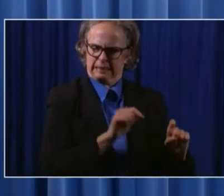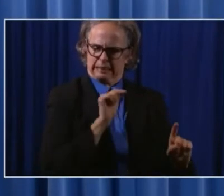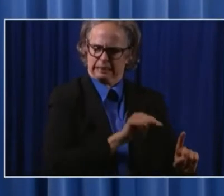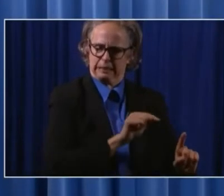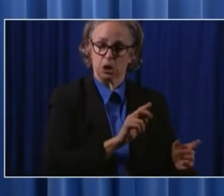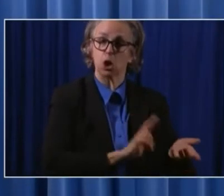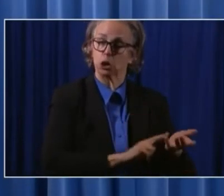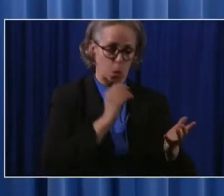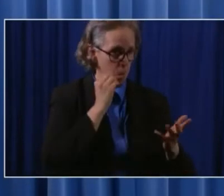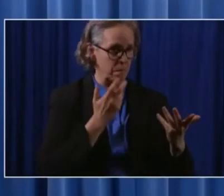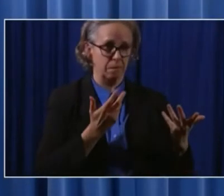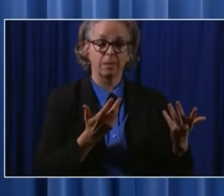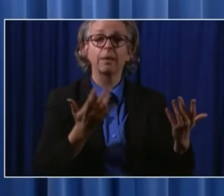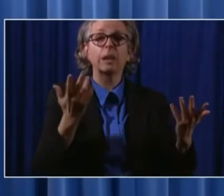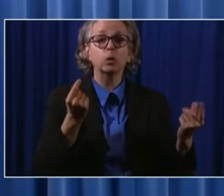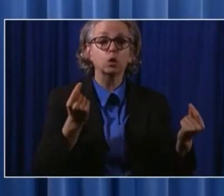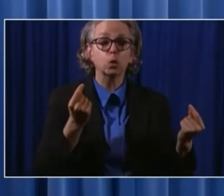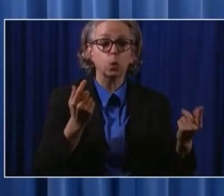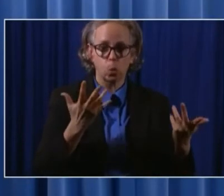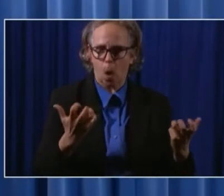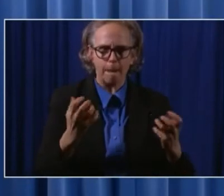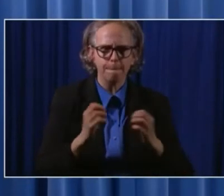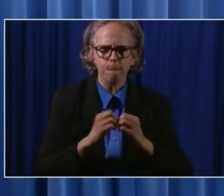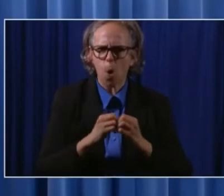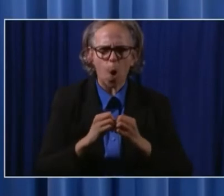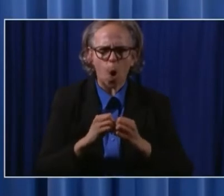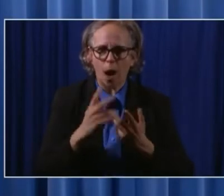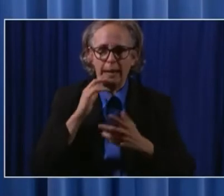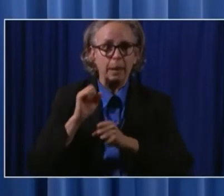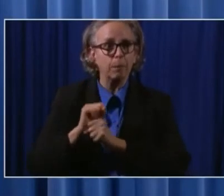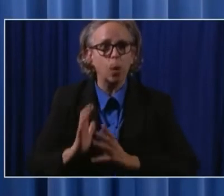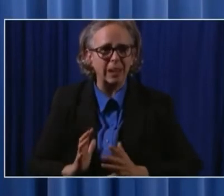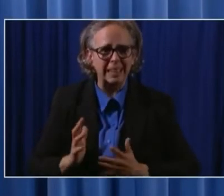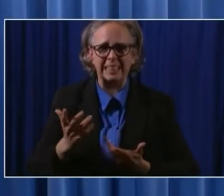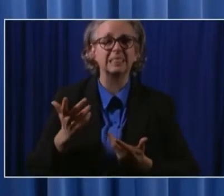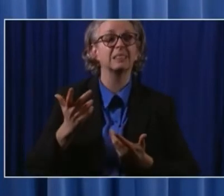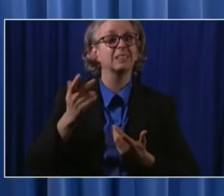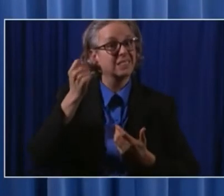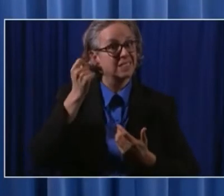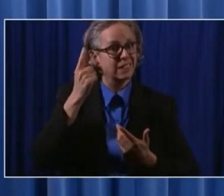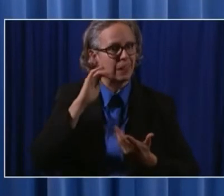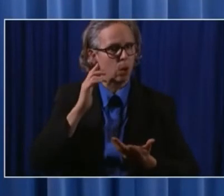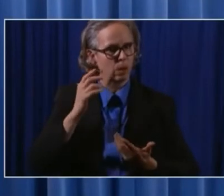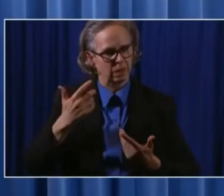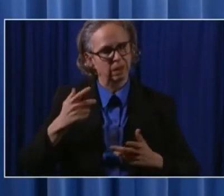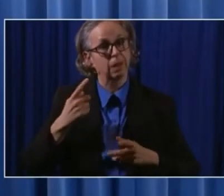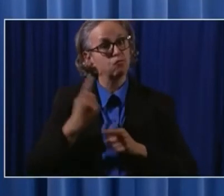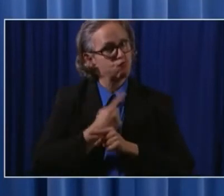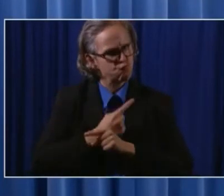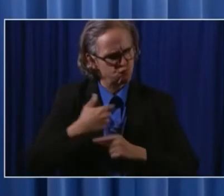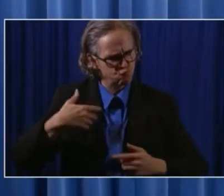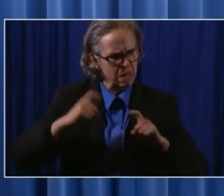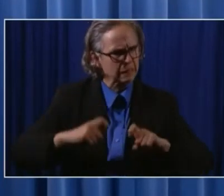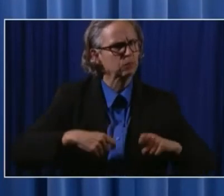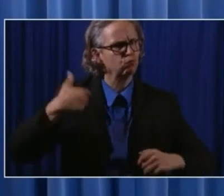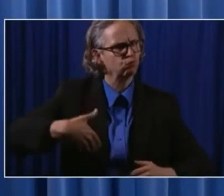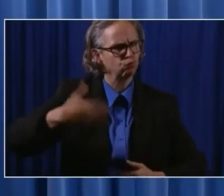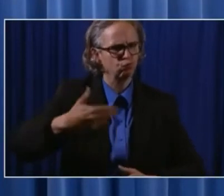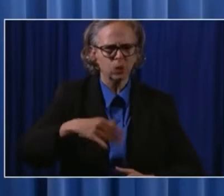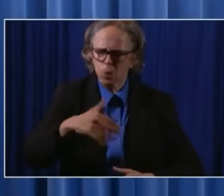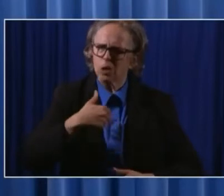right after that in regard to employees at nursing homes, and that will be done regularly. So we are focused on that group of